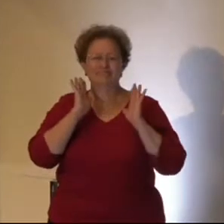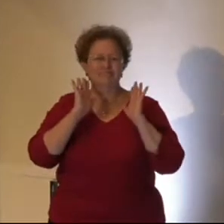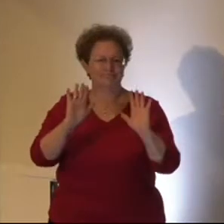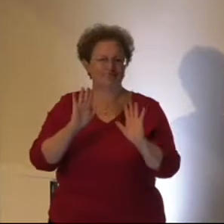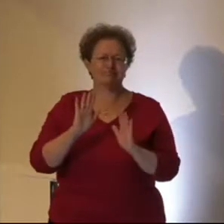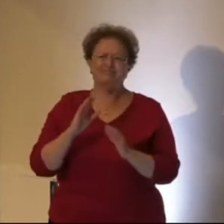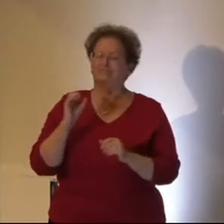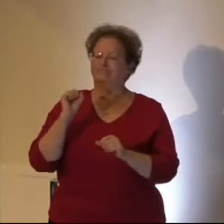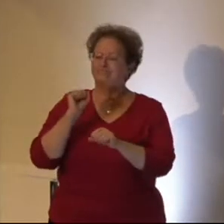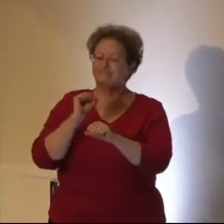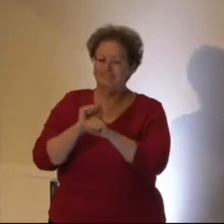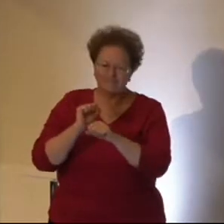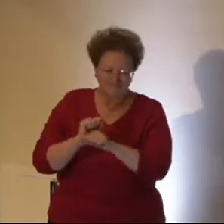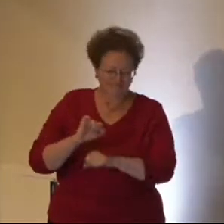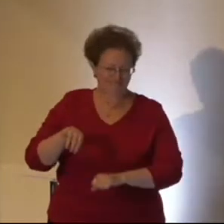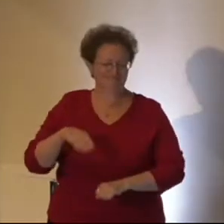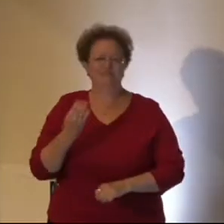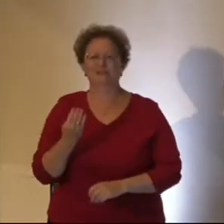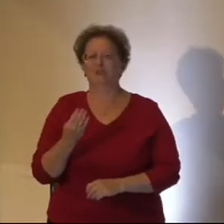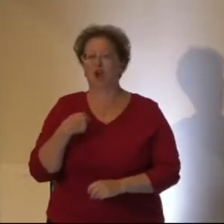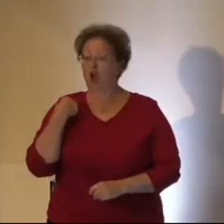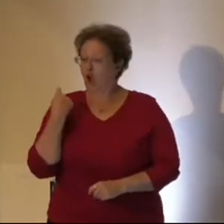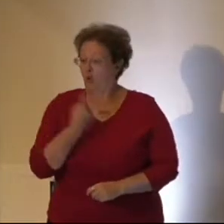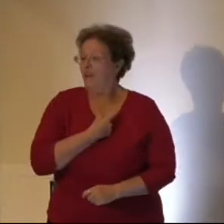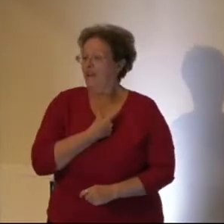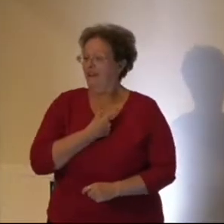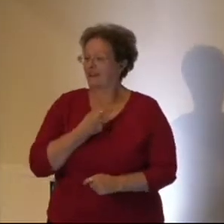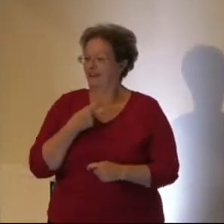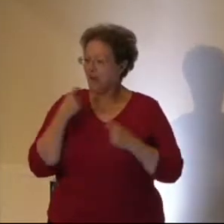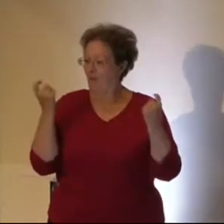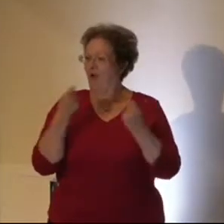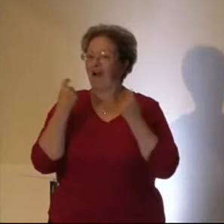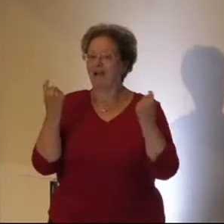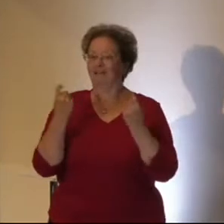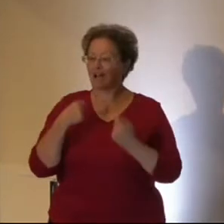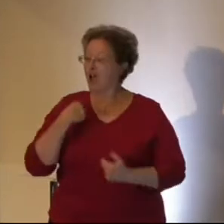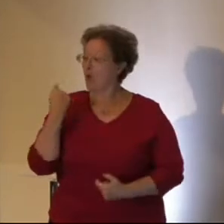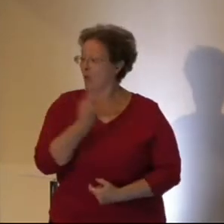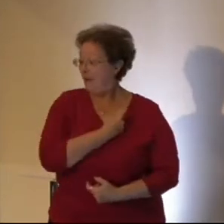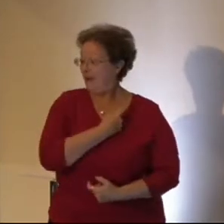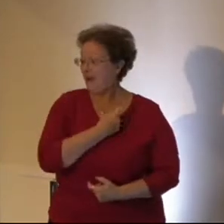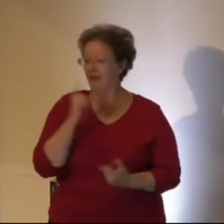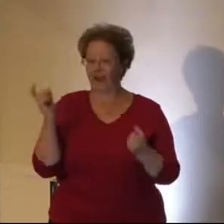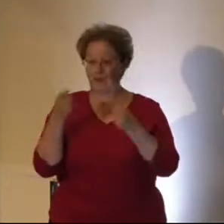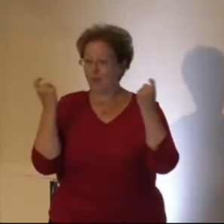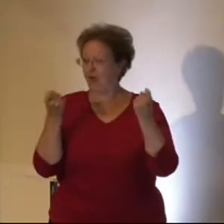the victory, and they cheer, "We won! We won the World Series!"